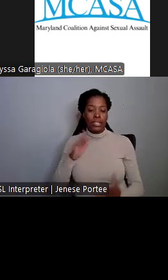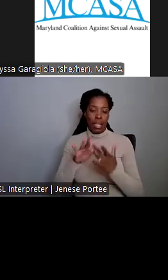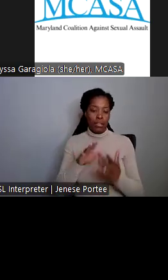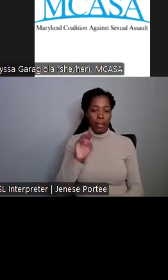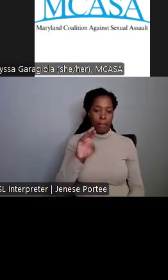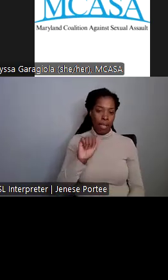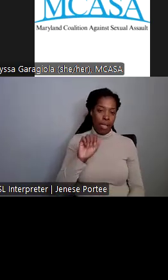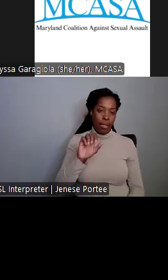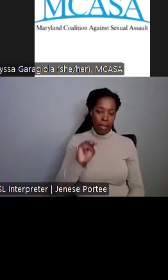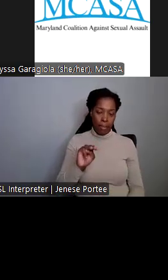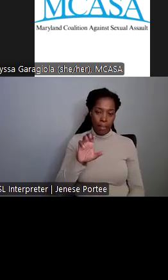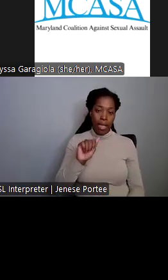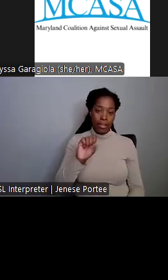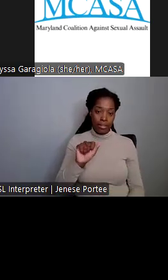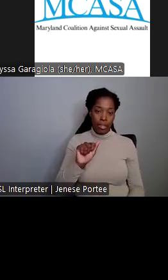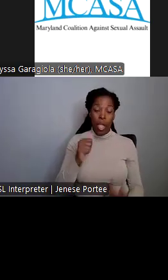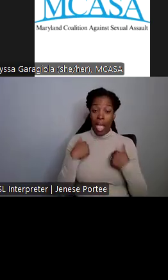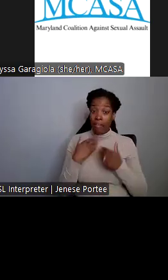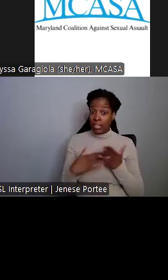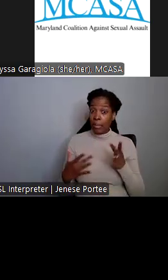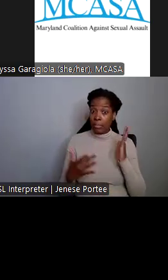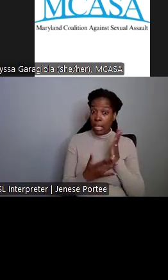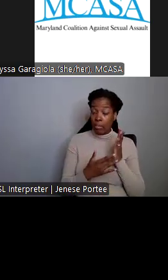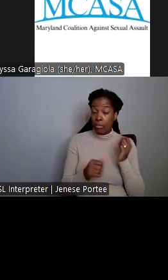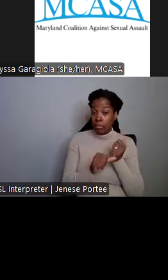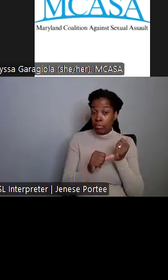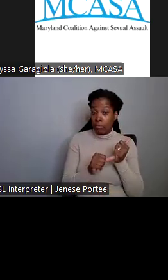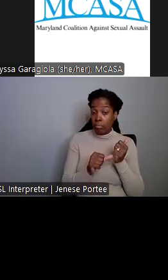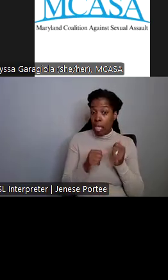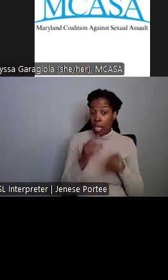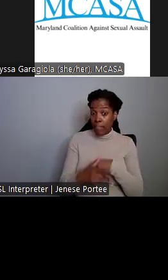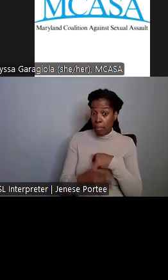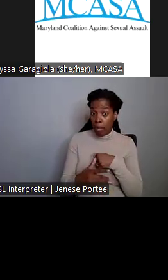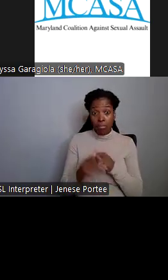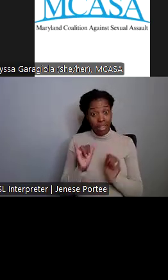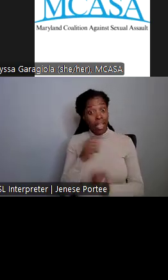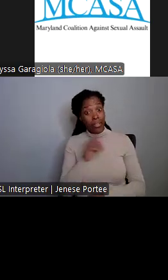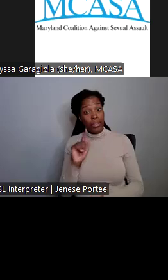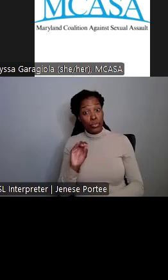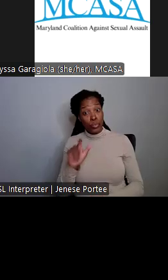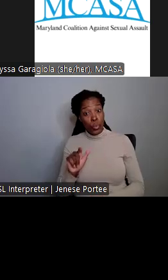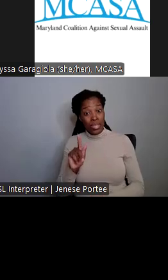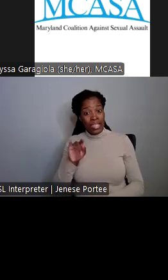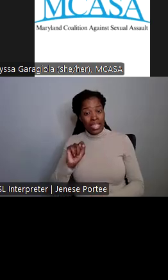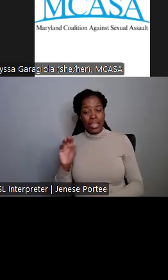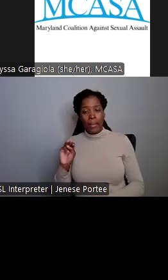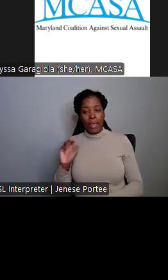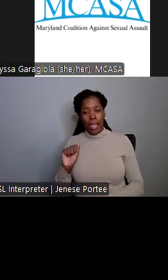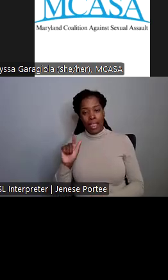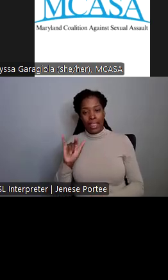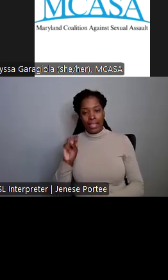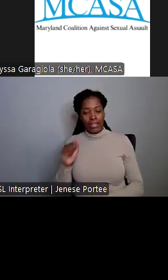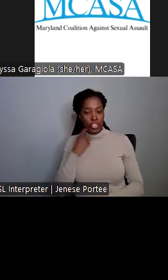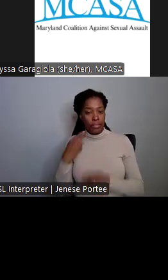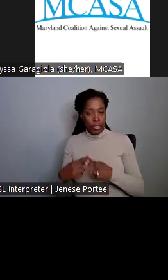assistance available. As Alyssa told you, we're working on these toolkits. So making sure that incarcerated survivors have the same